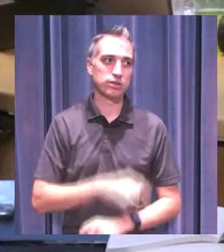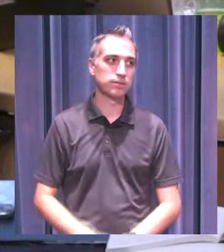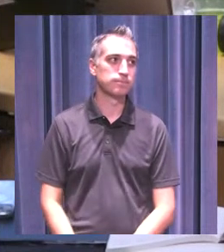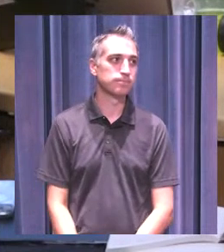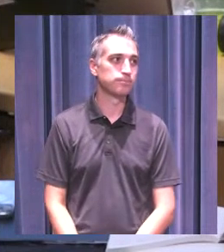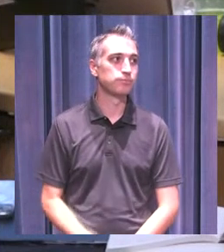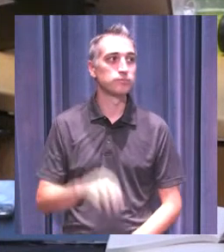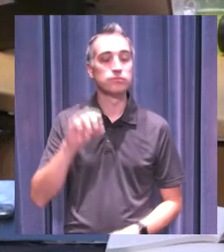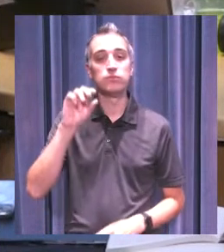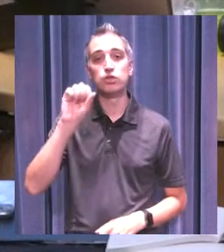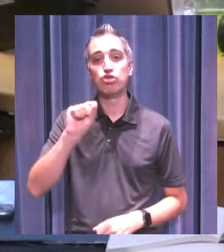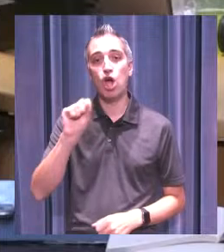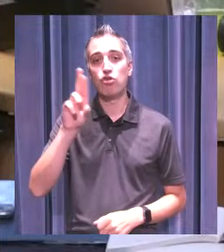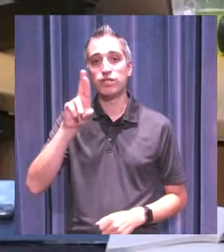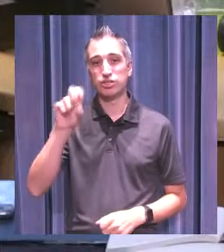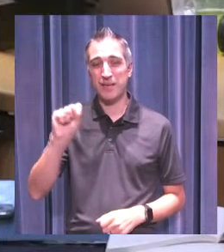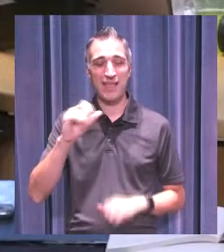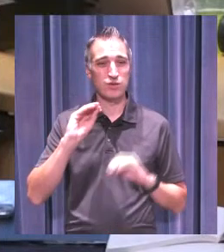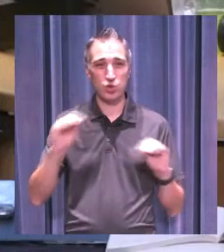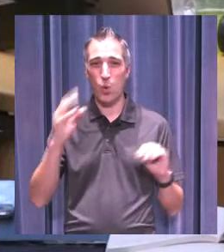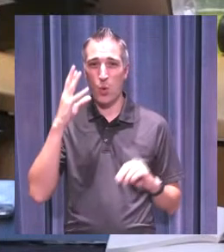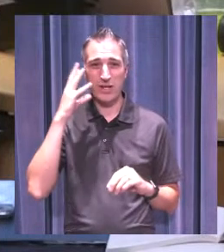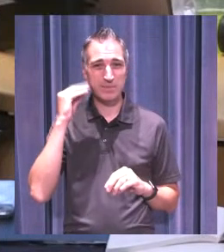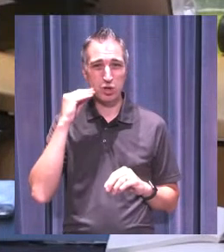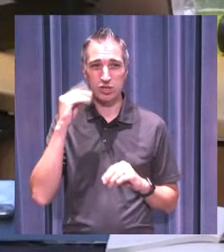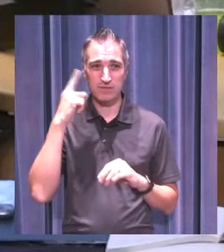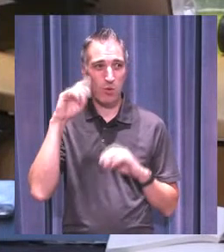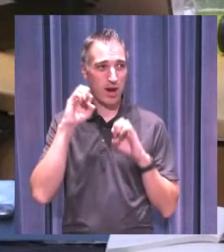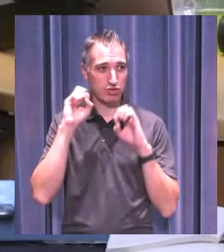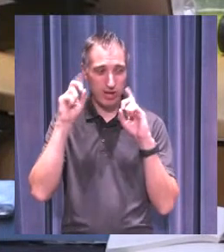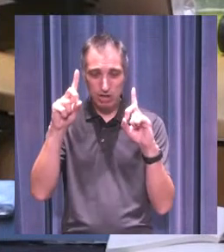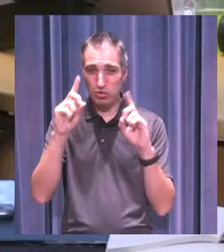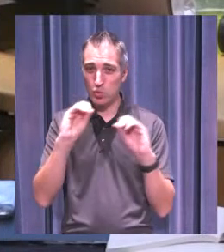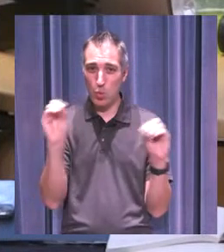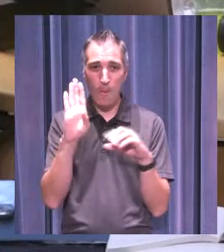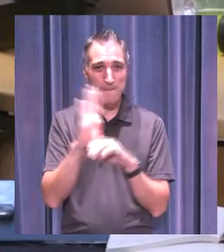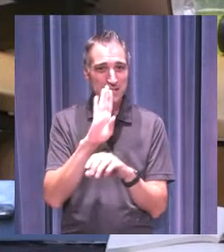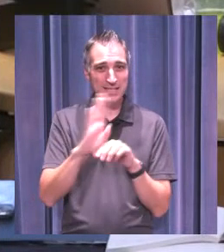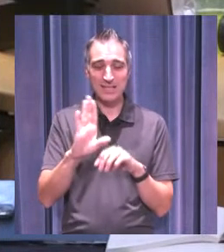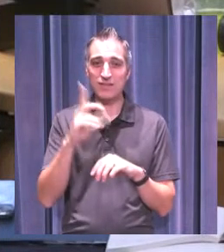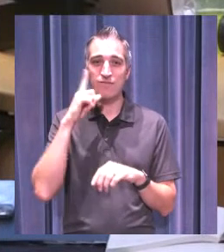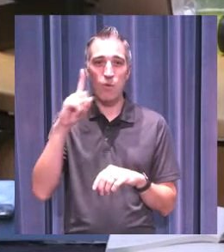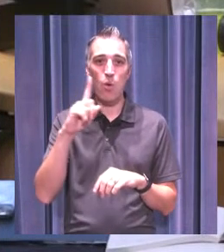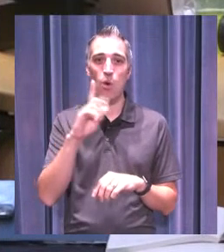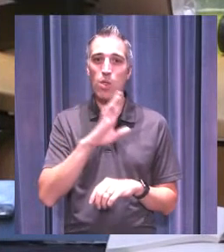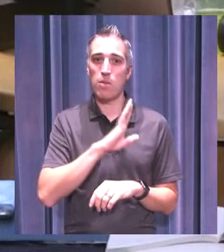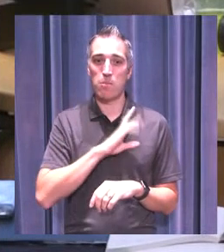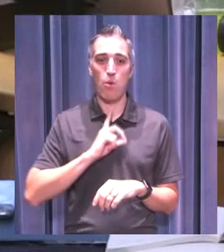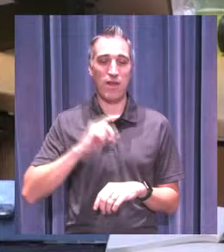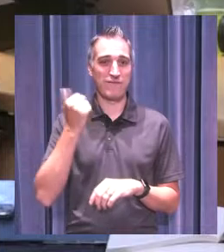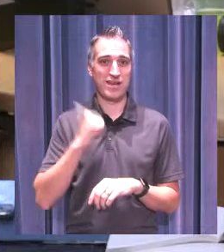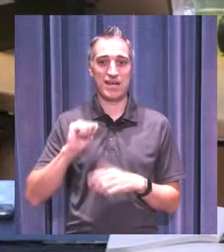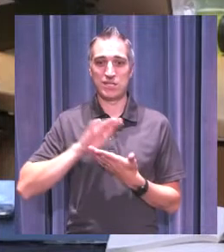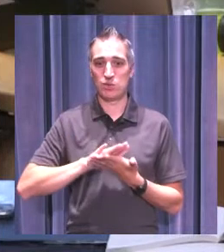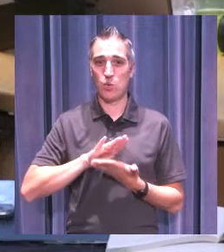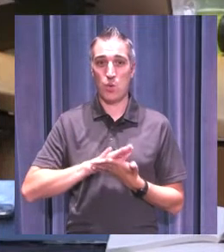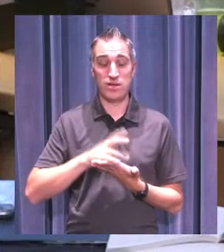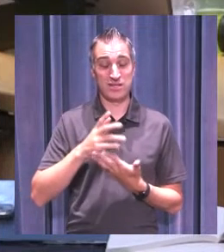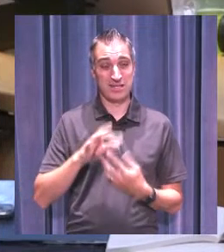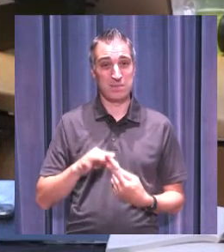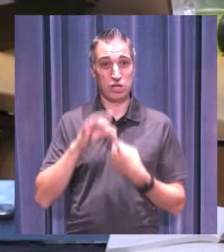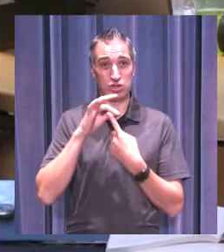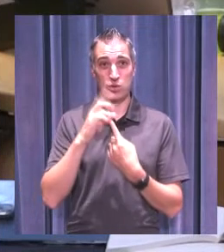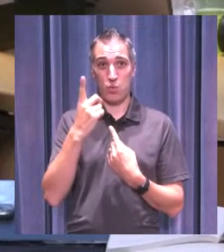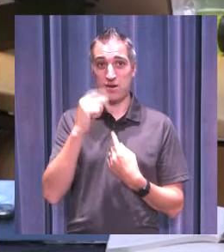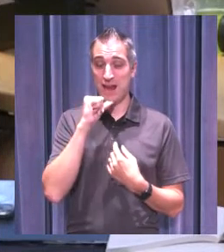Shauna Richardson Snell has no experience in education and has no business on the board of any school, especially not one serving